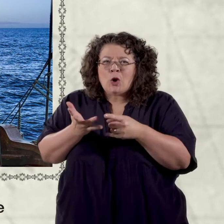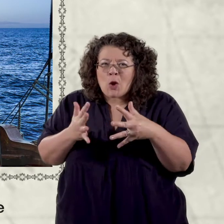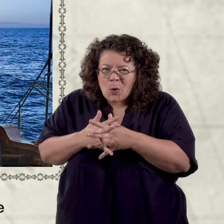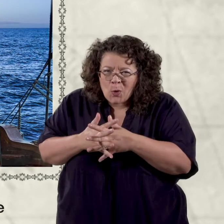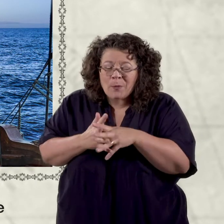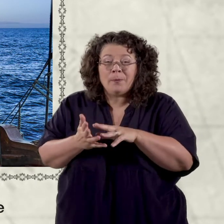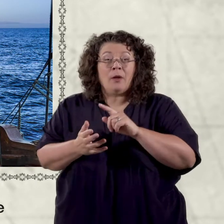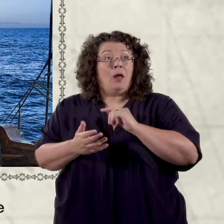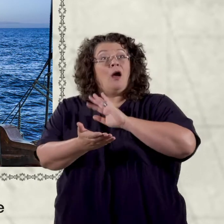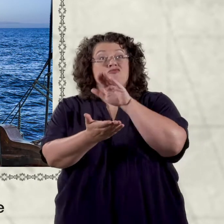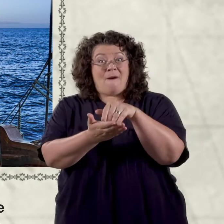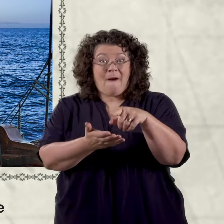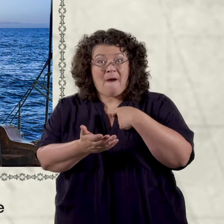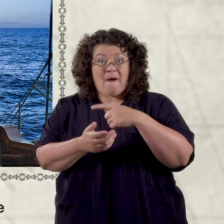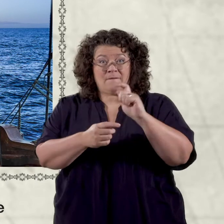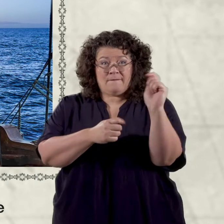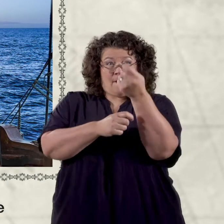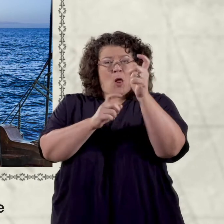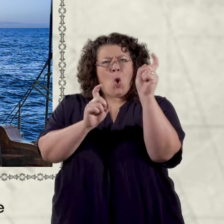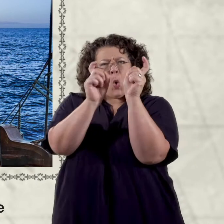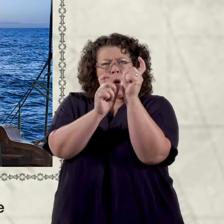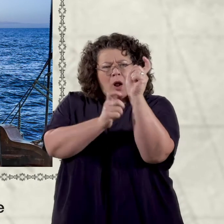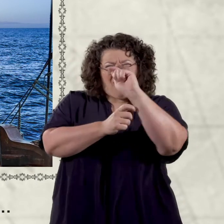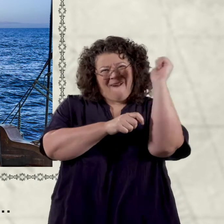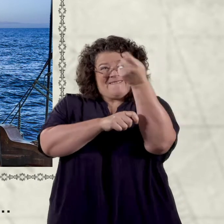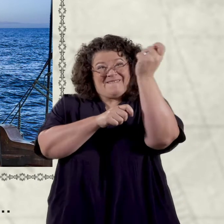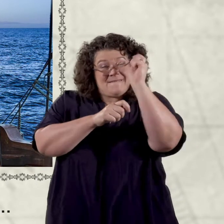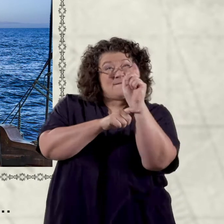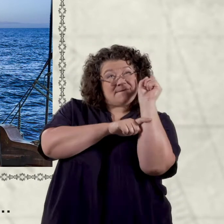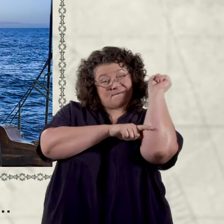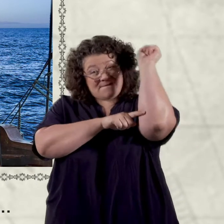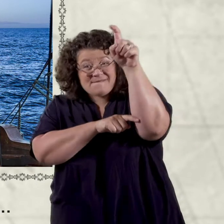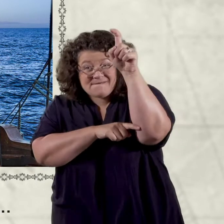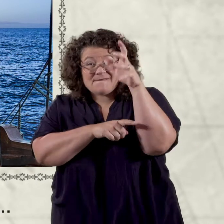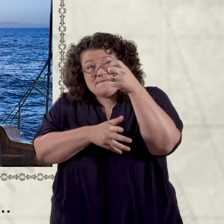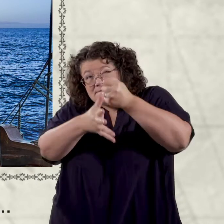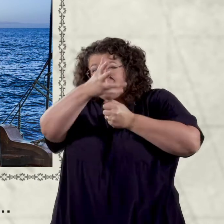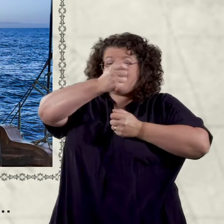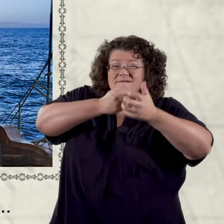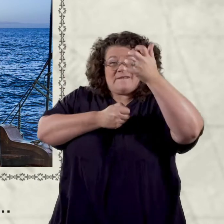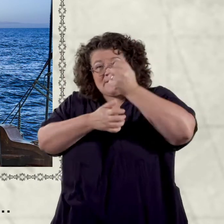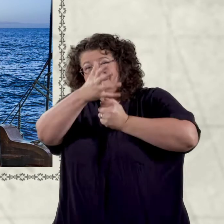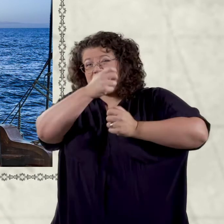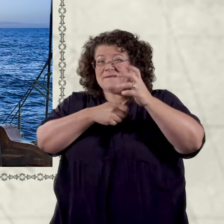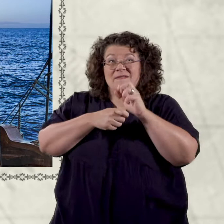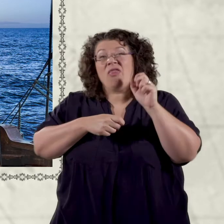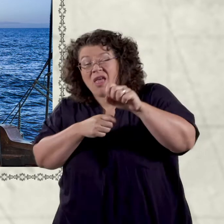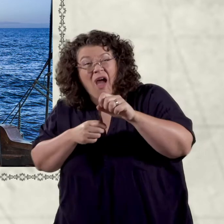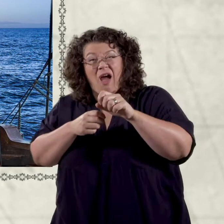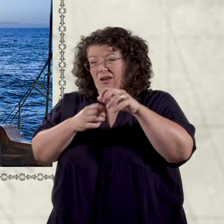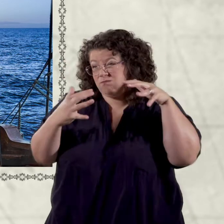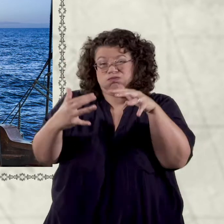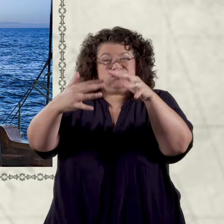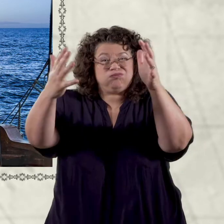got out and we threw our hooks to the top of the deck. We then climbed to the top of the deck and took their